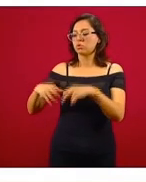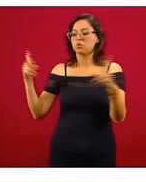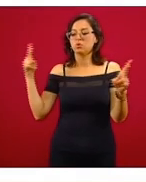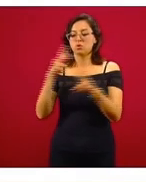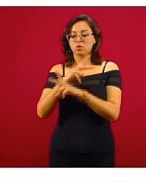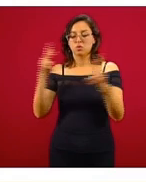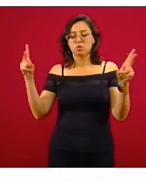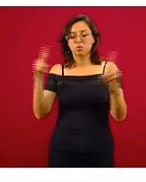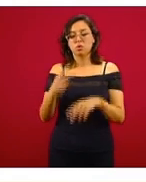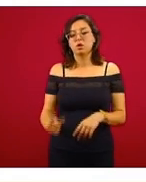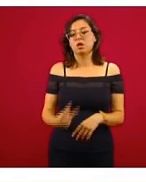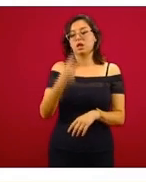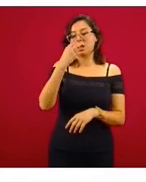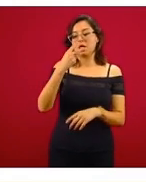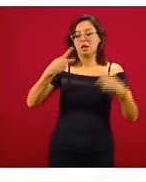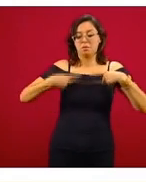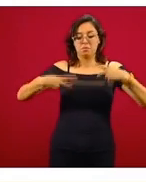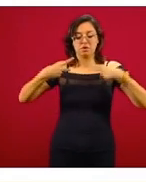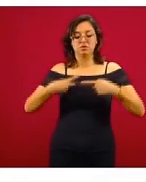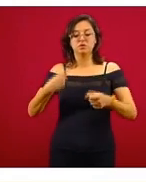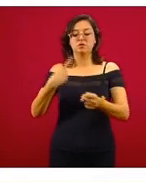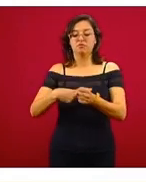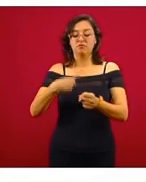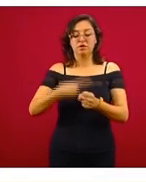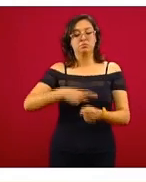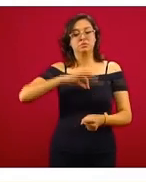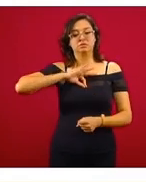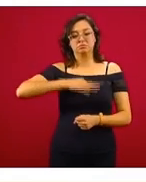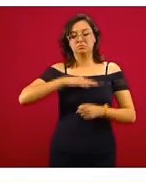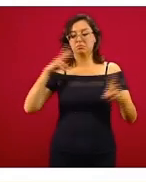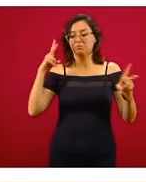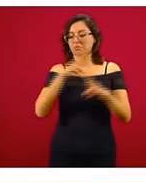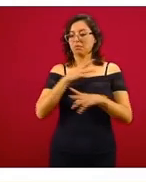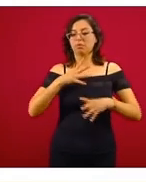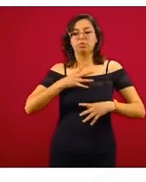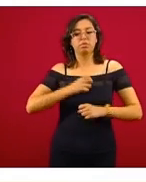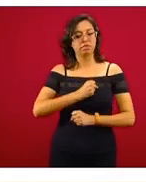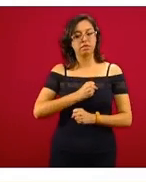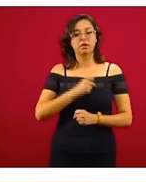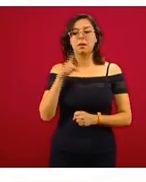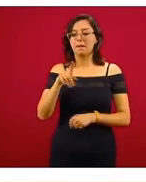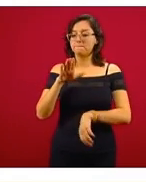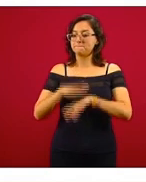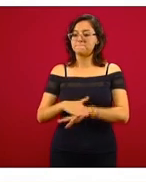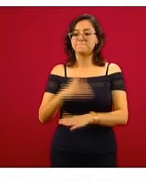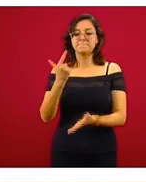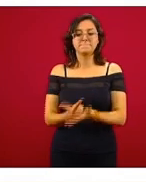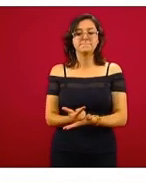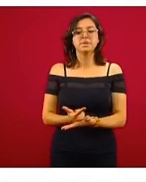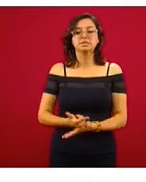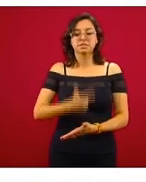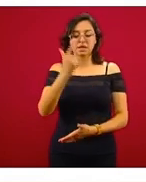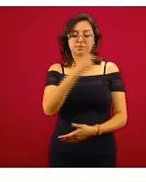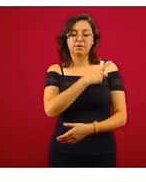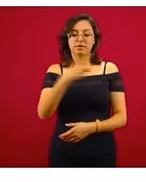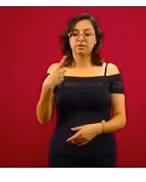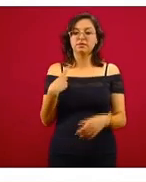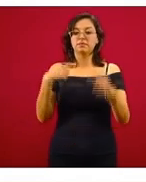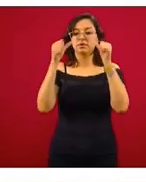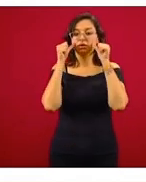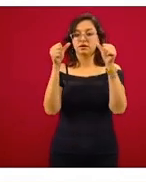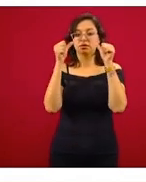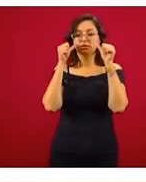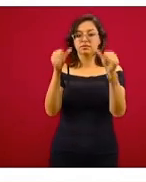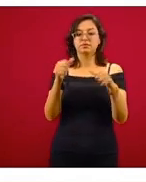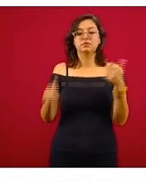have the occupancy rates specifically for the ICU beds, meaning those beds that are suitable for